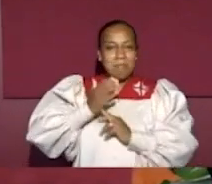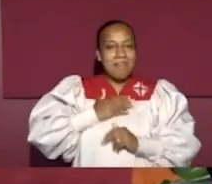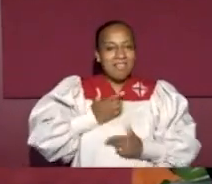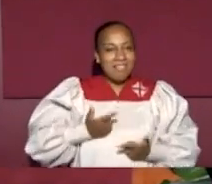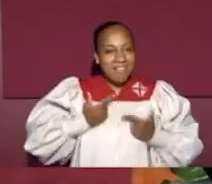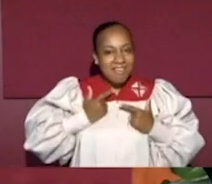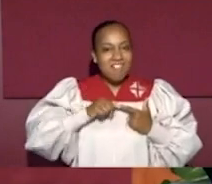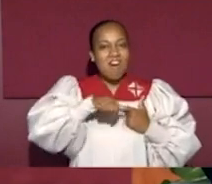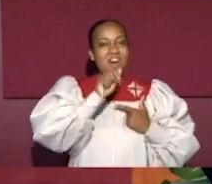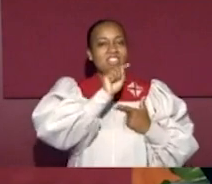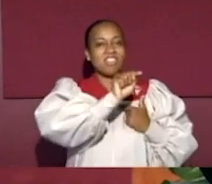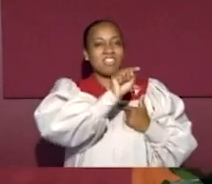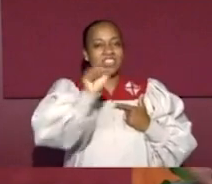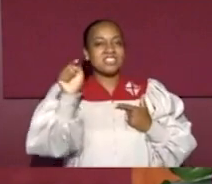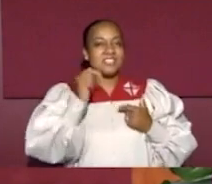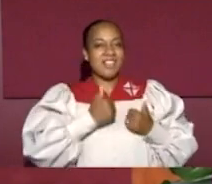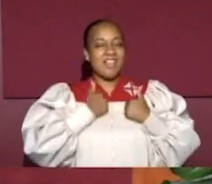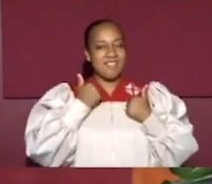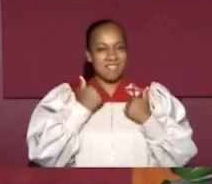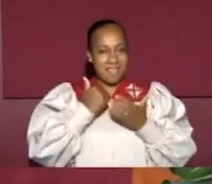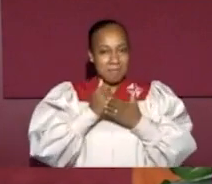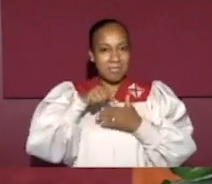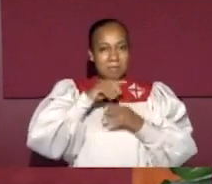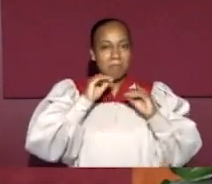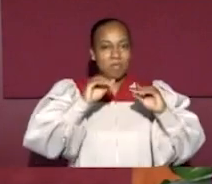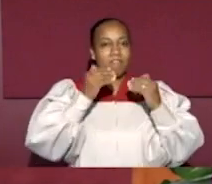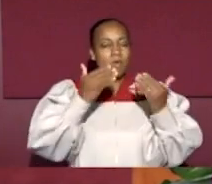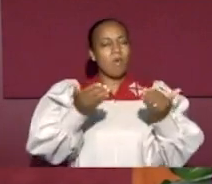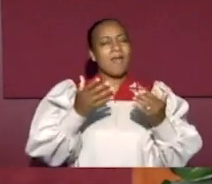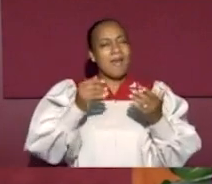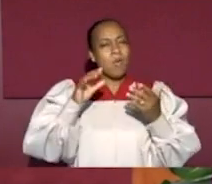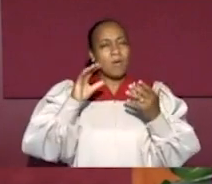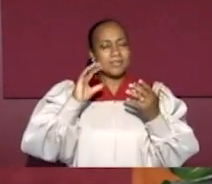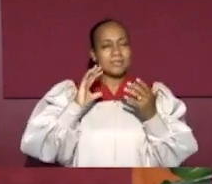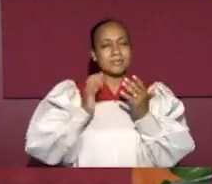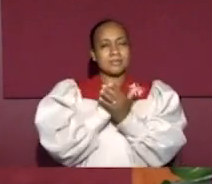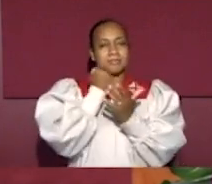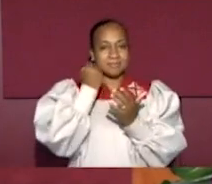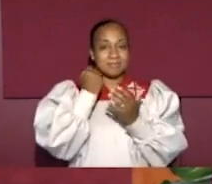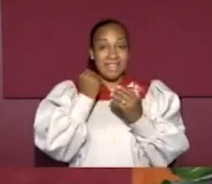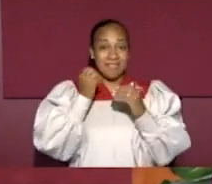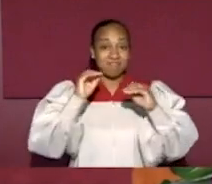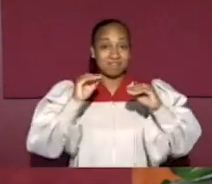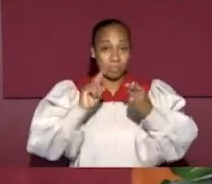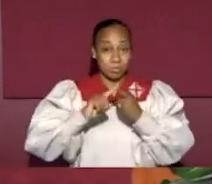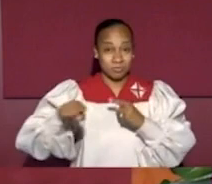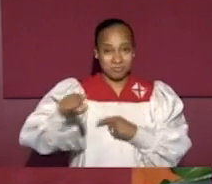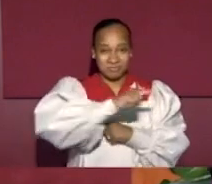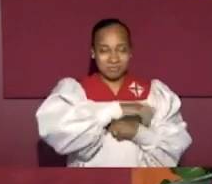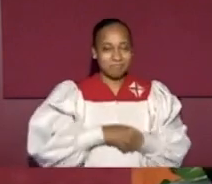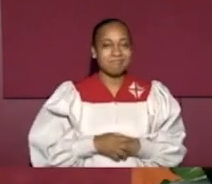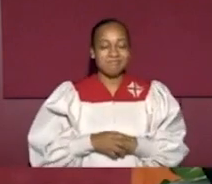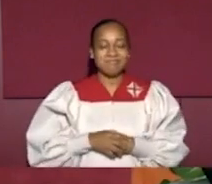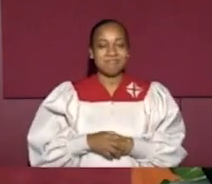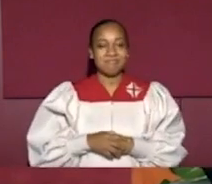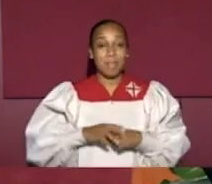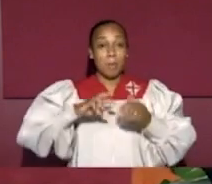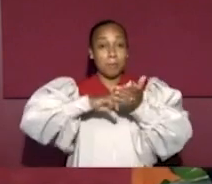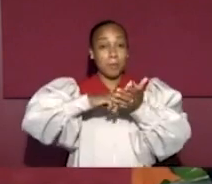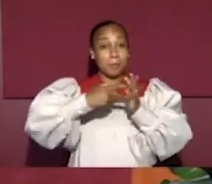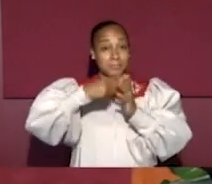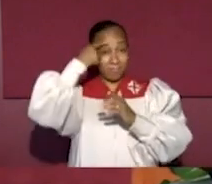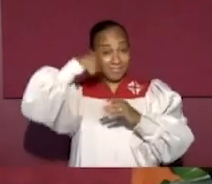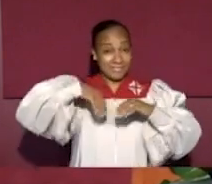others to help them to move forward. And I want to take those things and give them to you. The purpose of this teaching